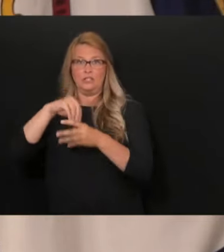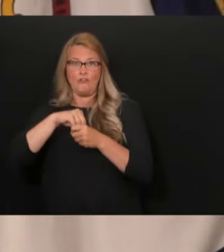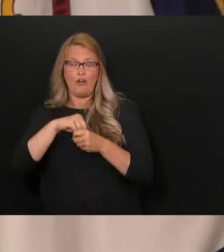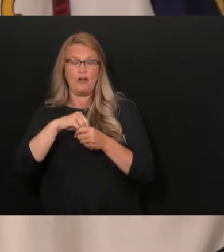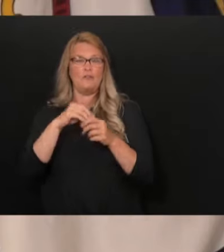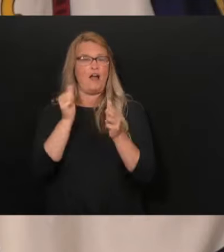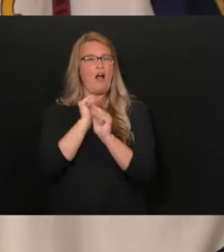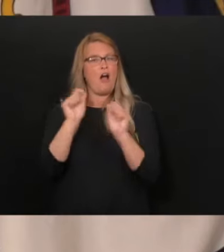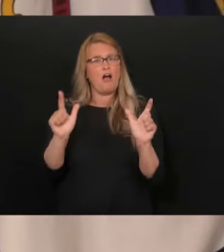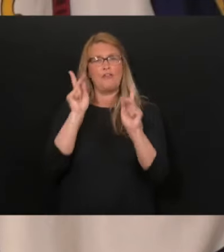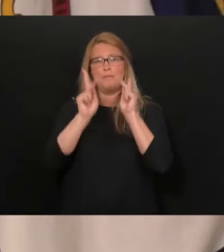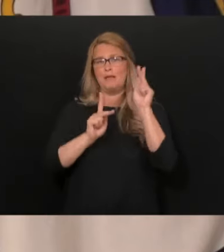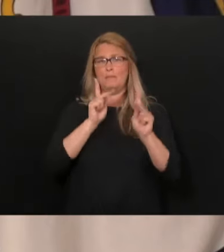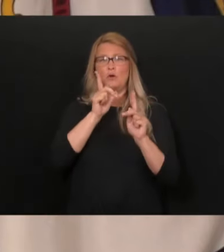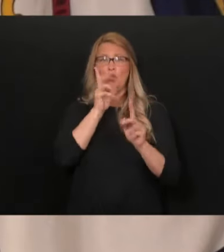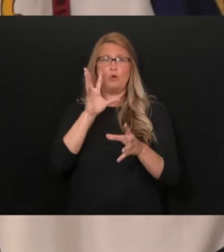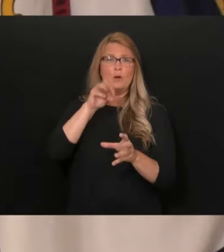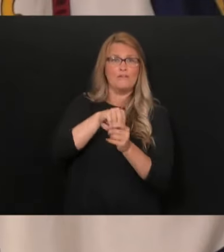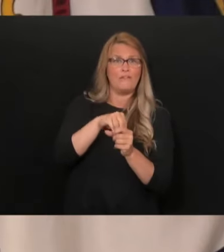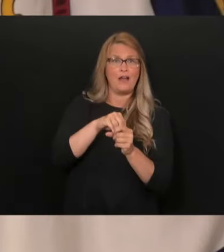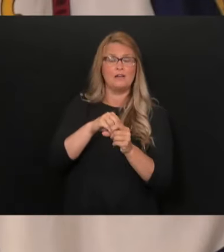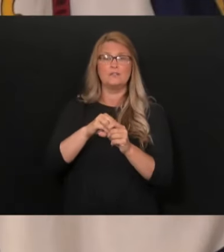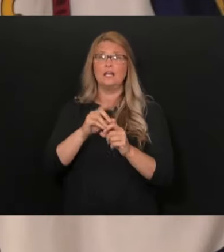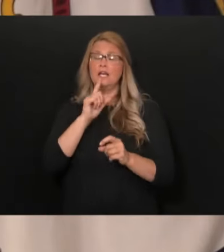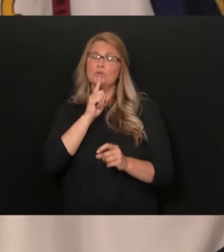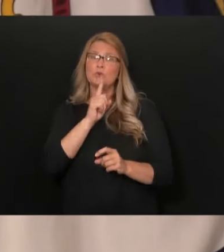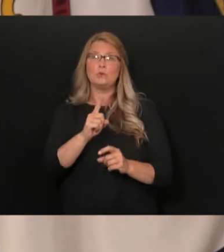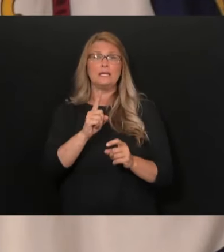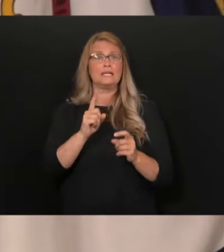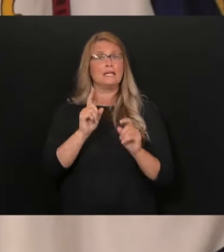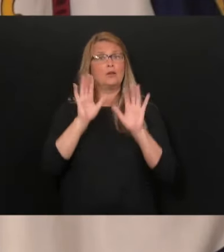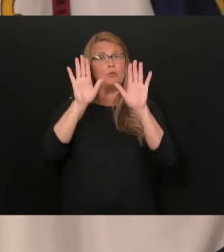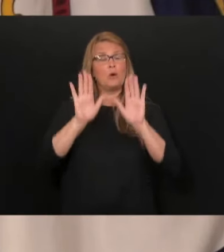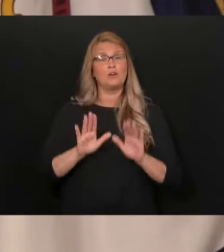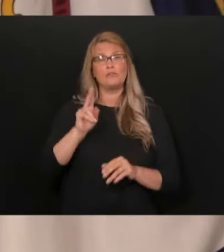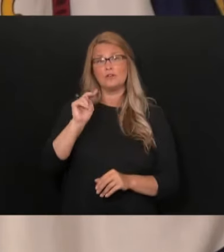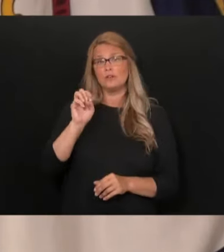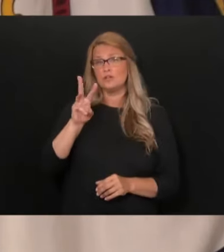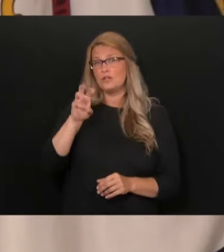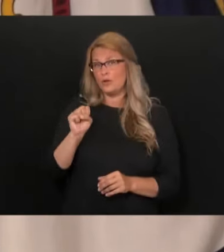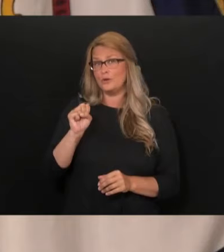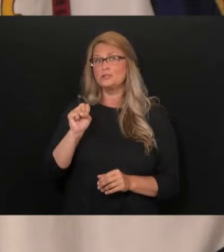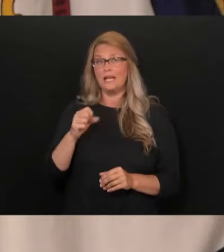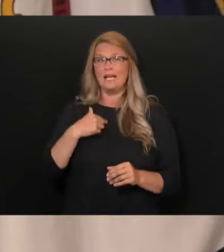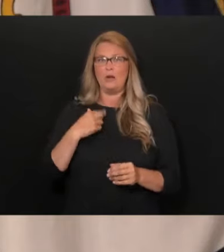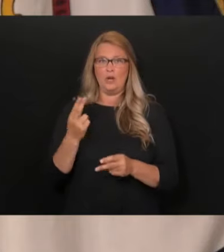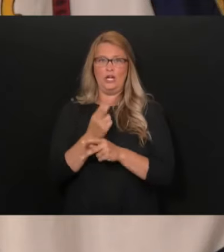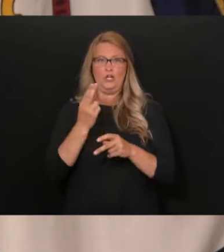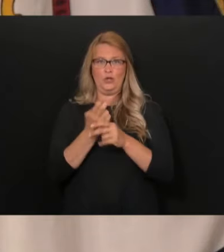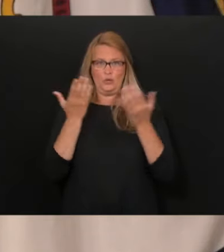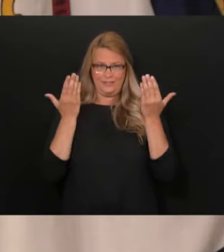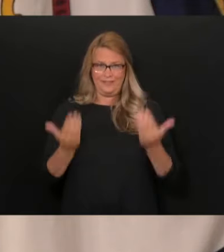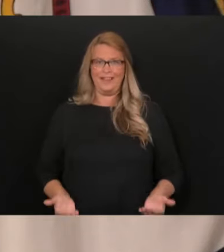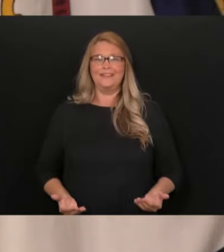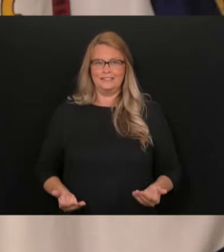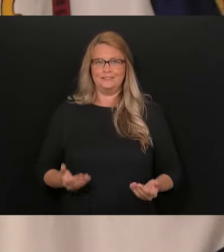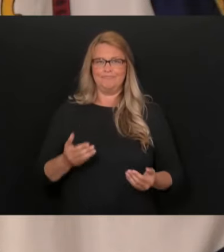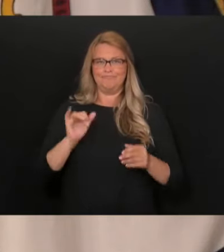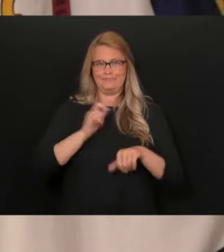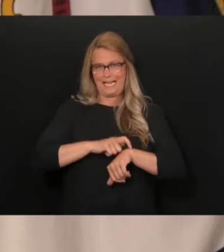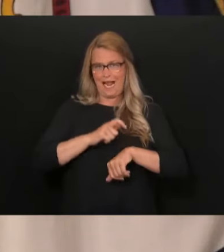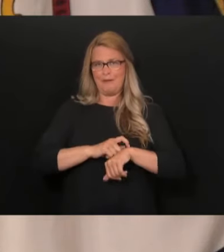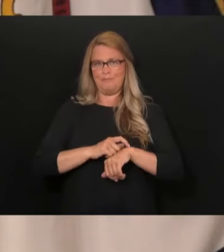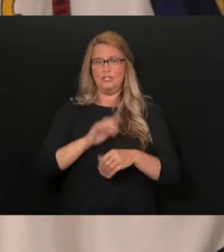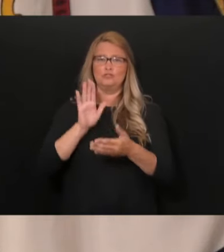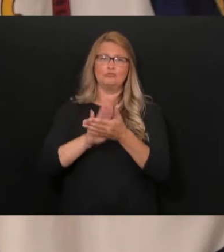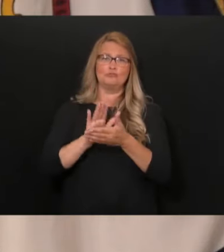reality, and today it is a reality. And so I just want to use this platform to salute these people and thank